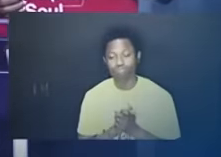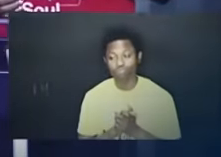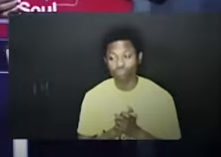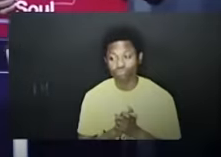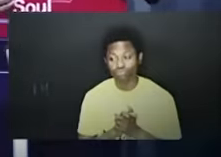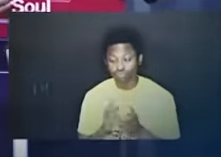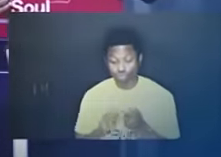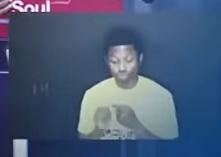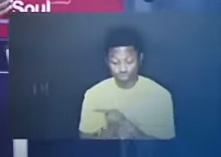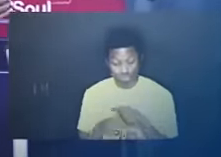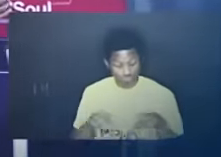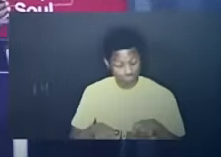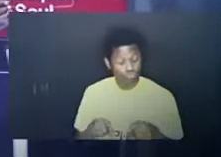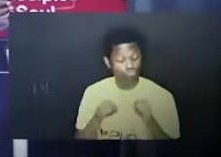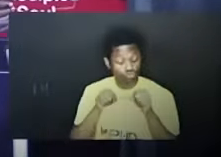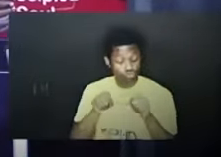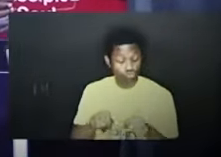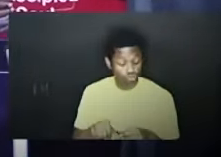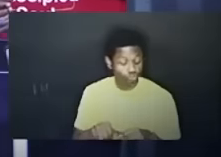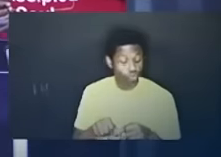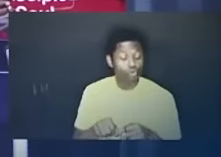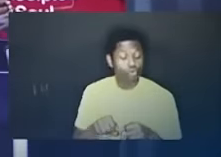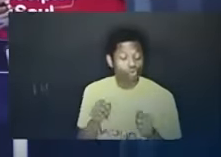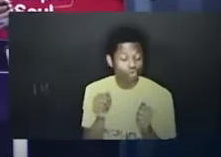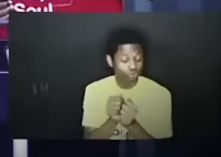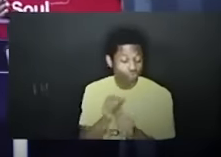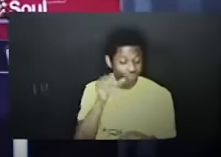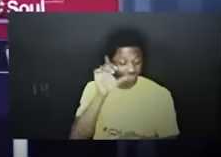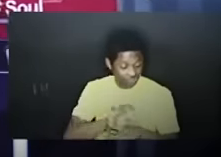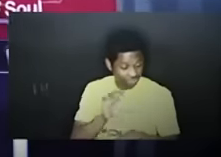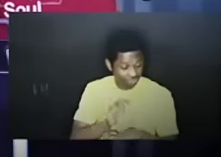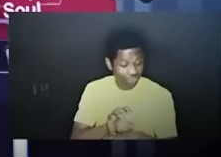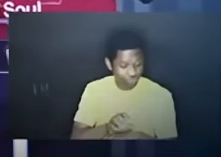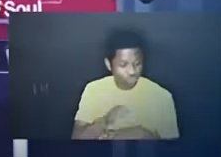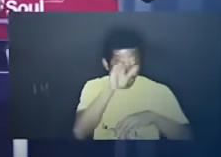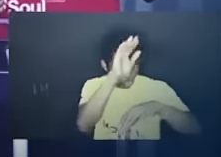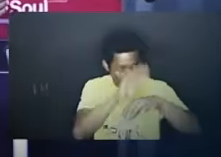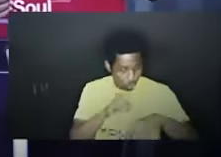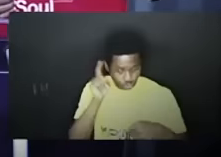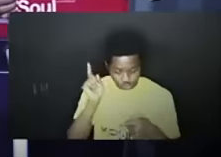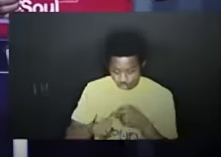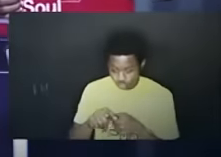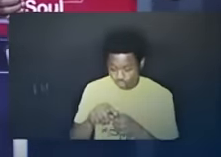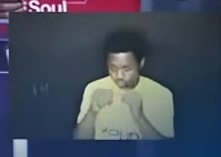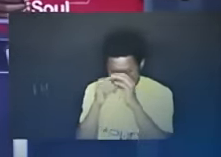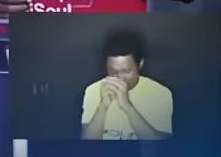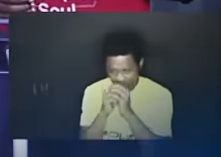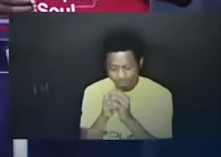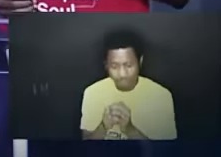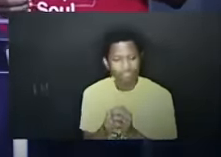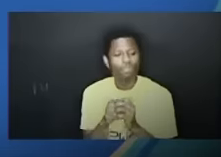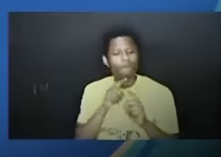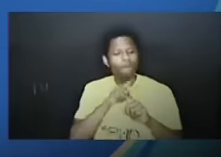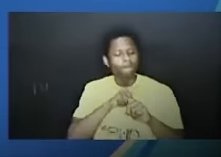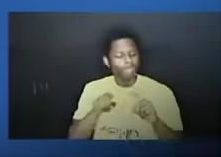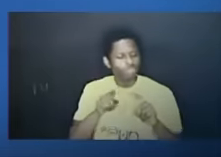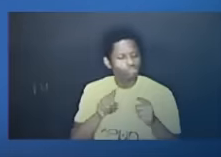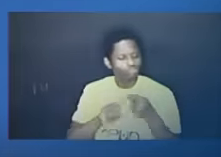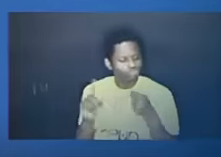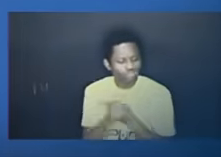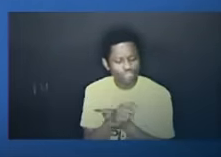will continue with the church called to worship, but our subheading for today is the church in